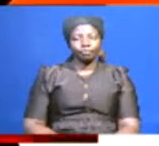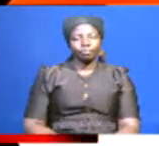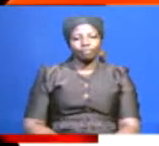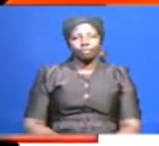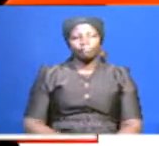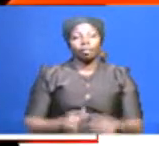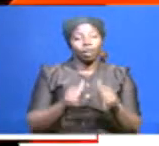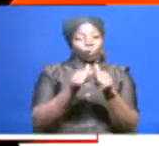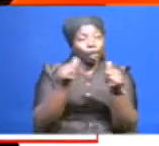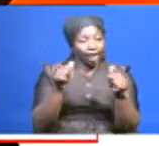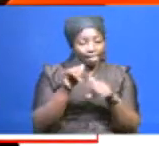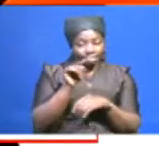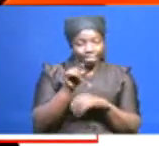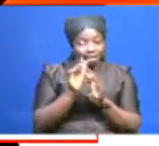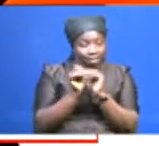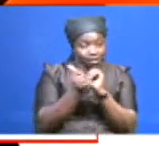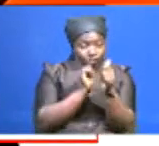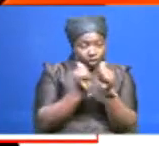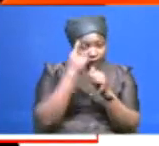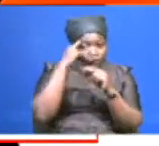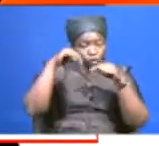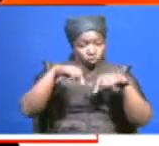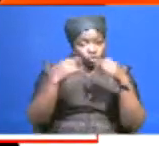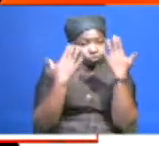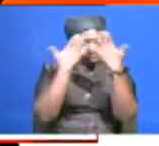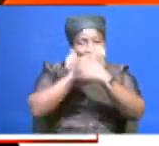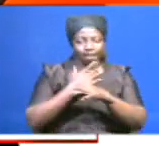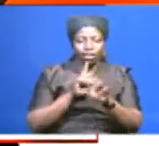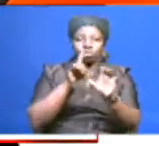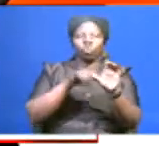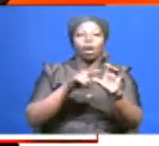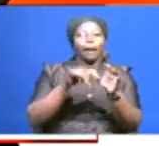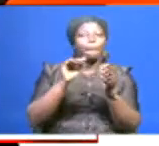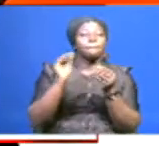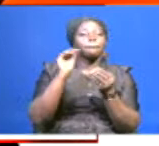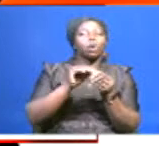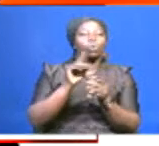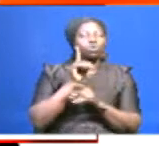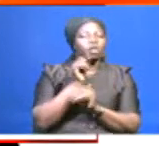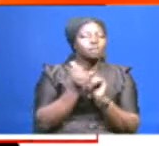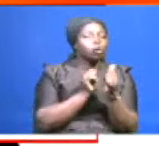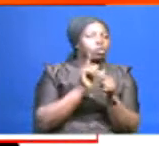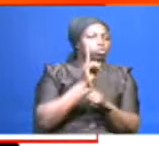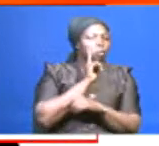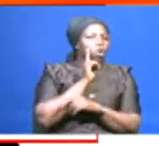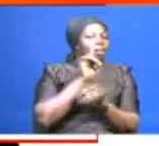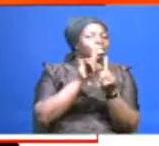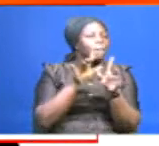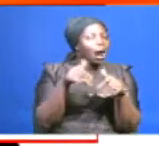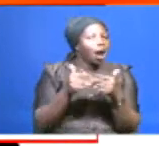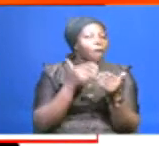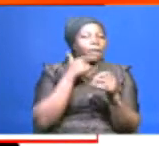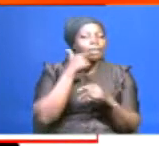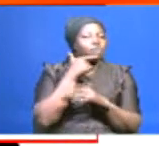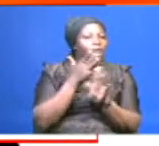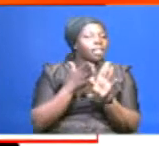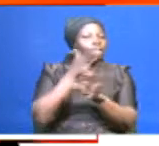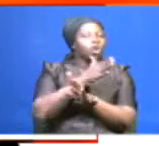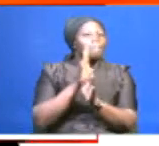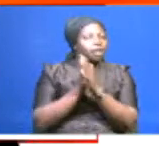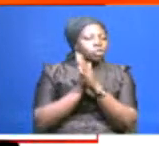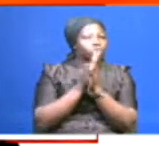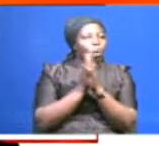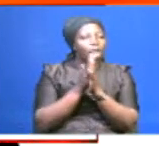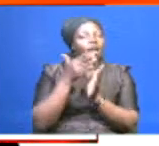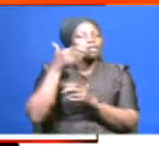Well, that's the sport for tonight. Join us for more sport tomorrow. And like we mentioned in our premier story, is that Sofapaka are playing against